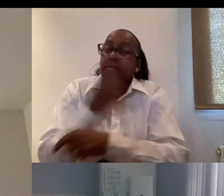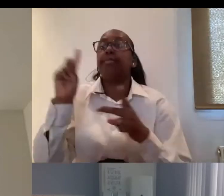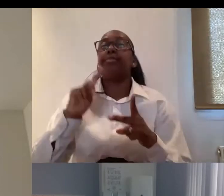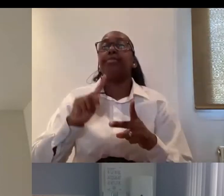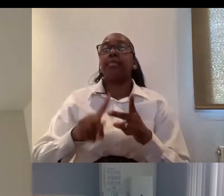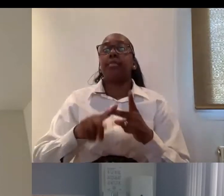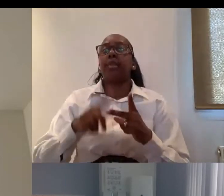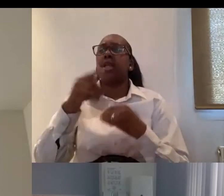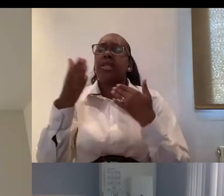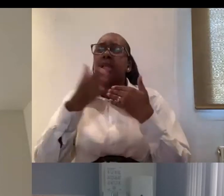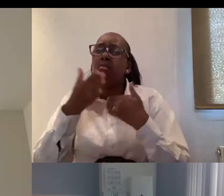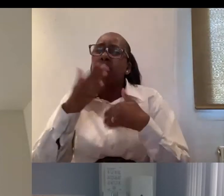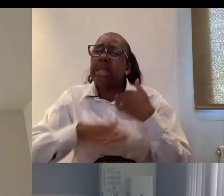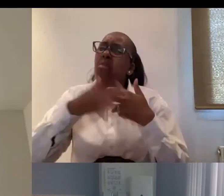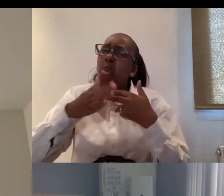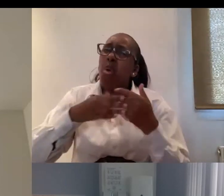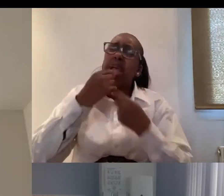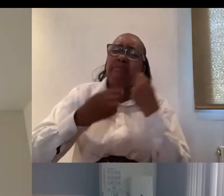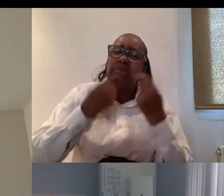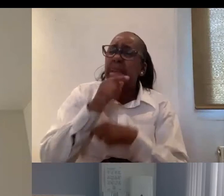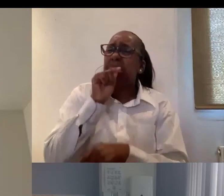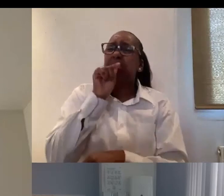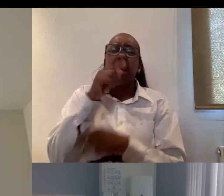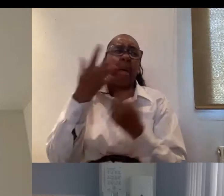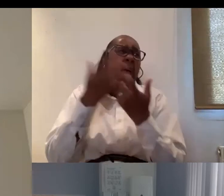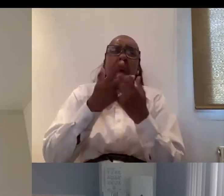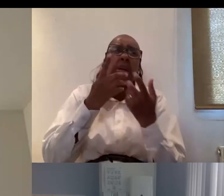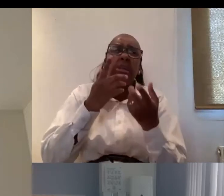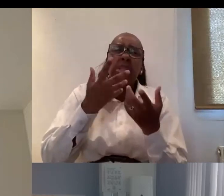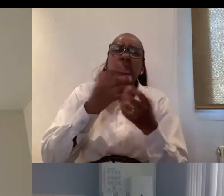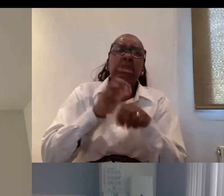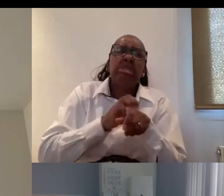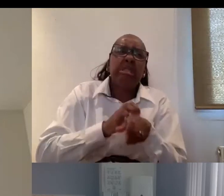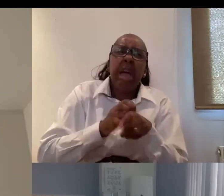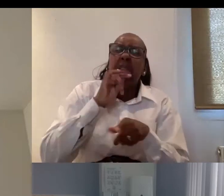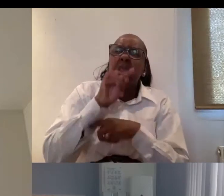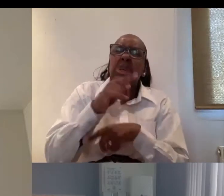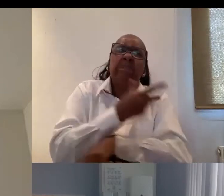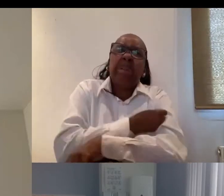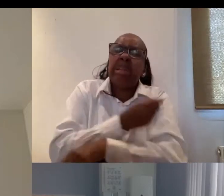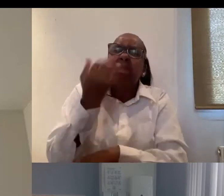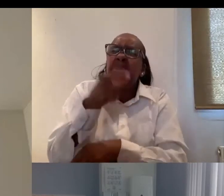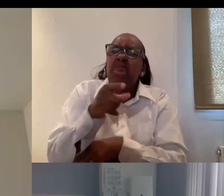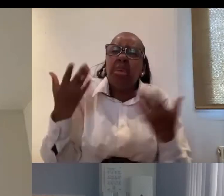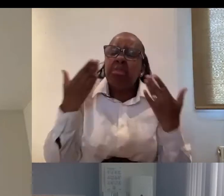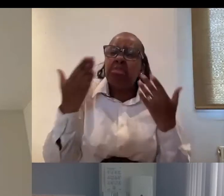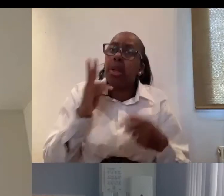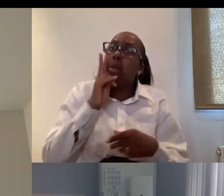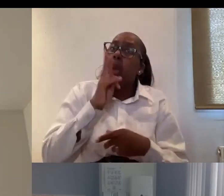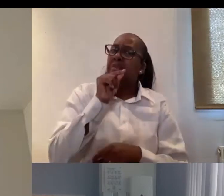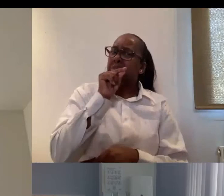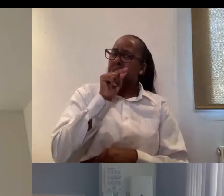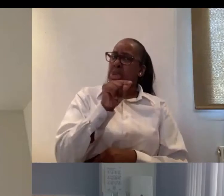I'd like to know a little bit more information on exactly how you reacted to a previous vaccine. The one thing that I'd be looking out